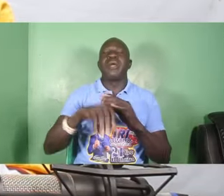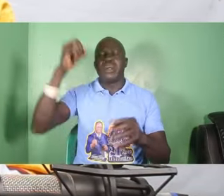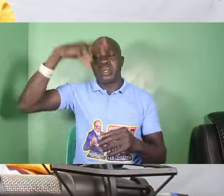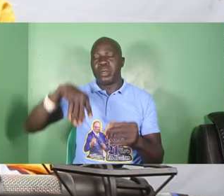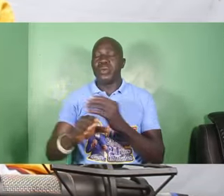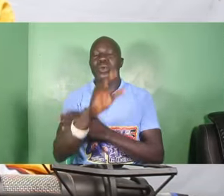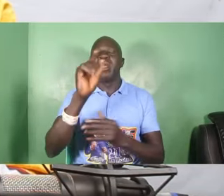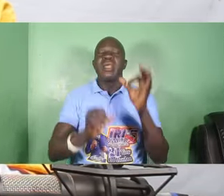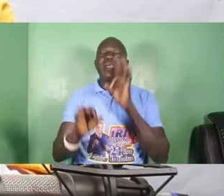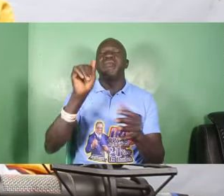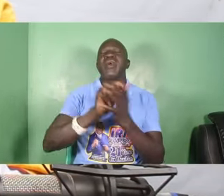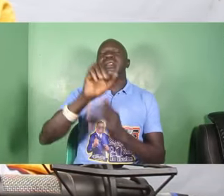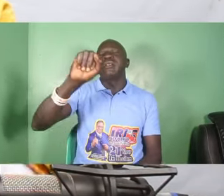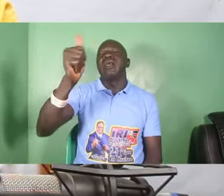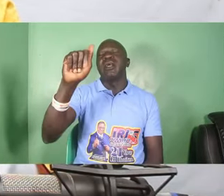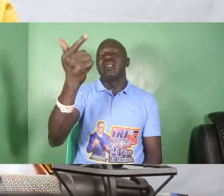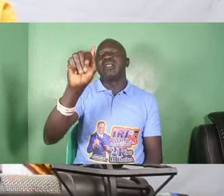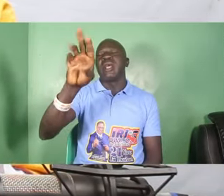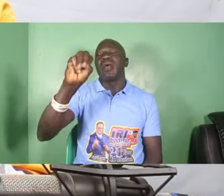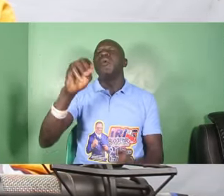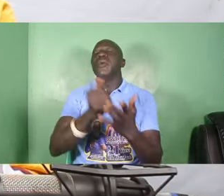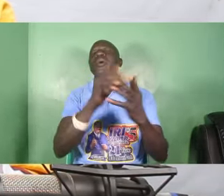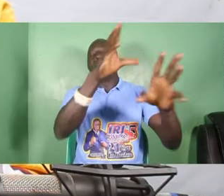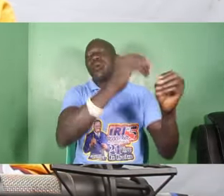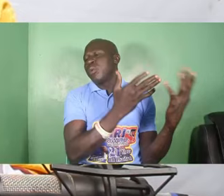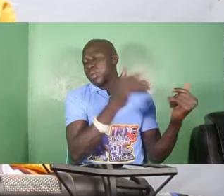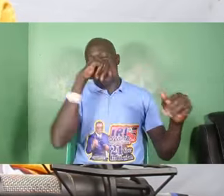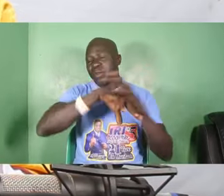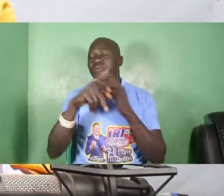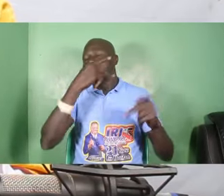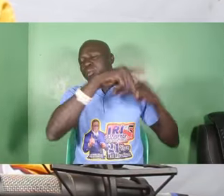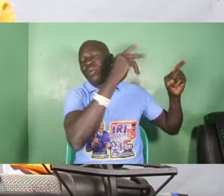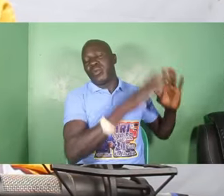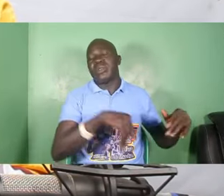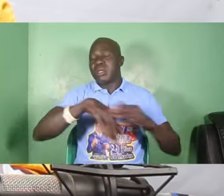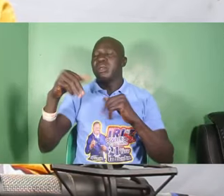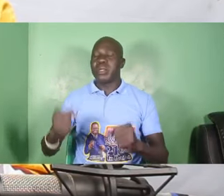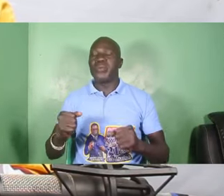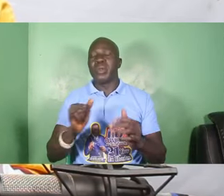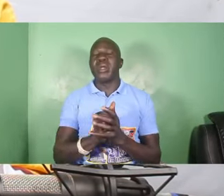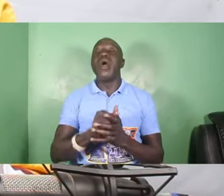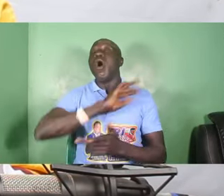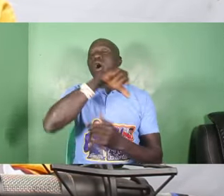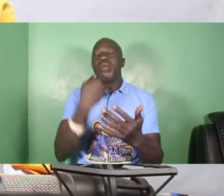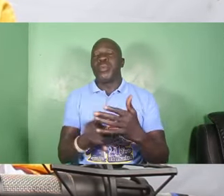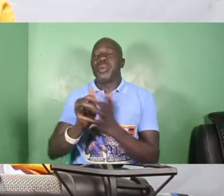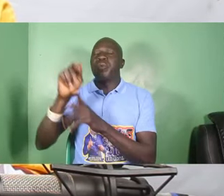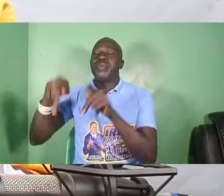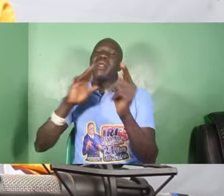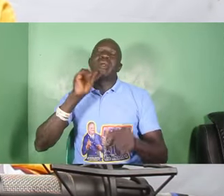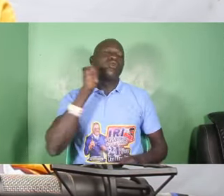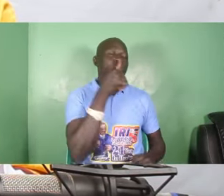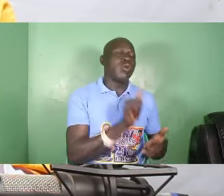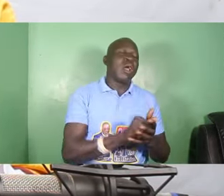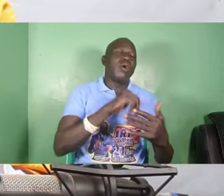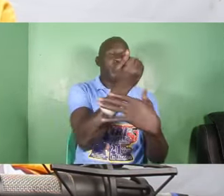glory of the Lord. Baba wale saga. If you are saga. Ma reti wole. We waiting for prophets. Agbara lo ni o. Part of God tomorrow. Ngugba to ba nbe lola. For those that are there